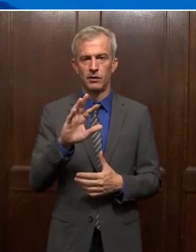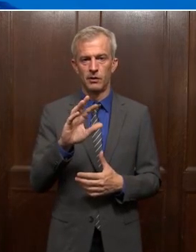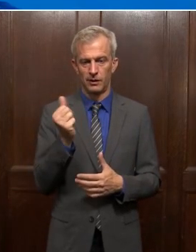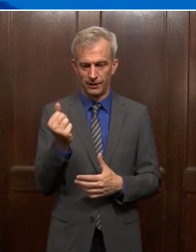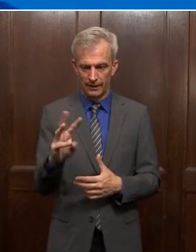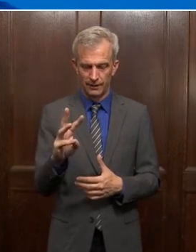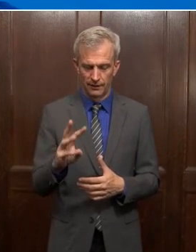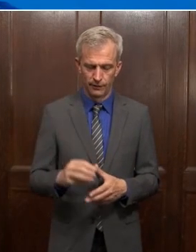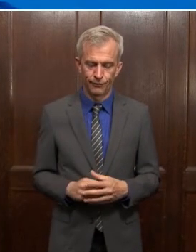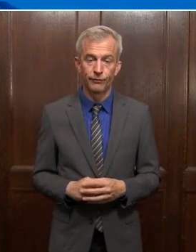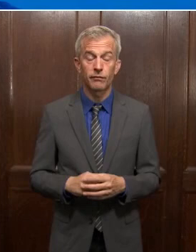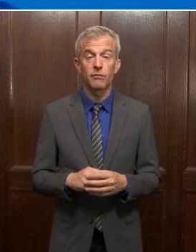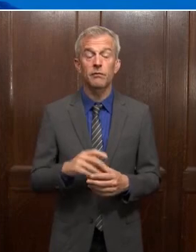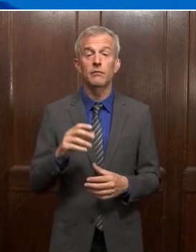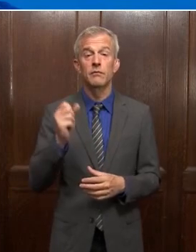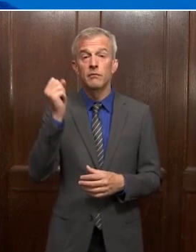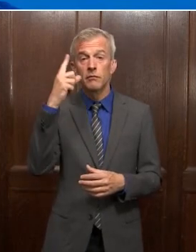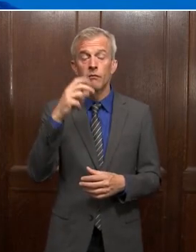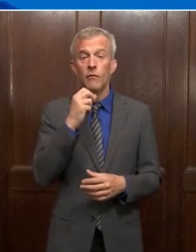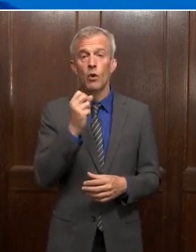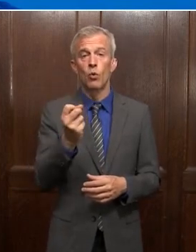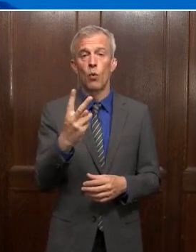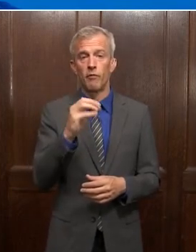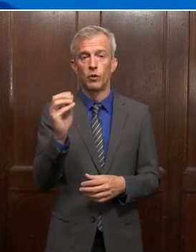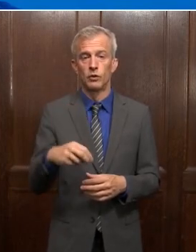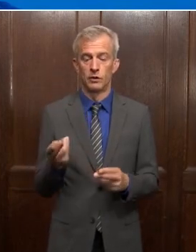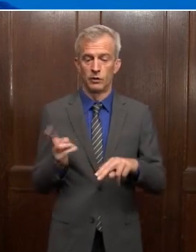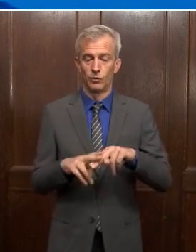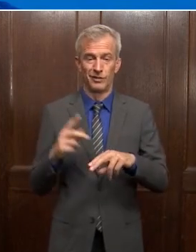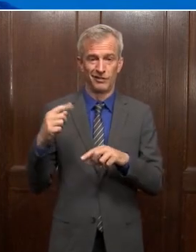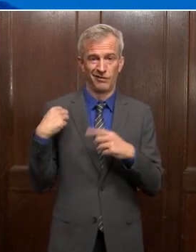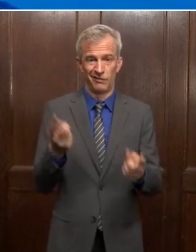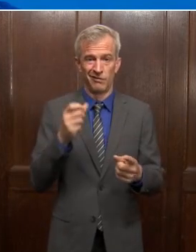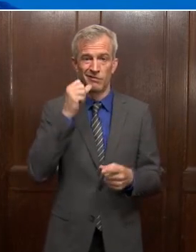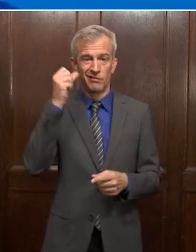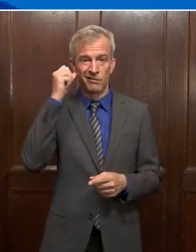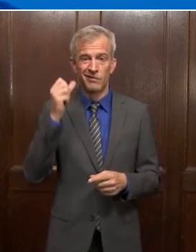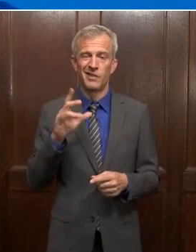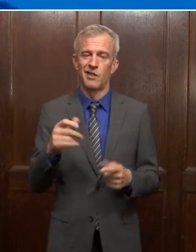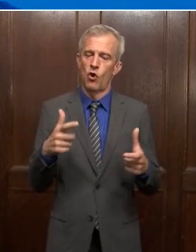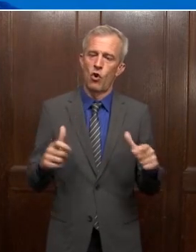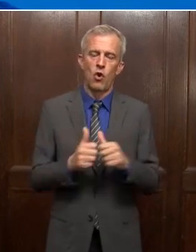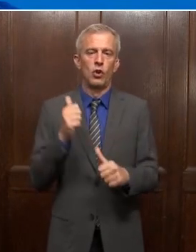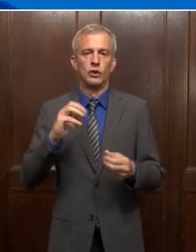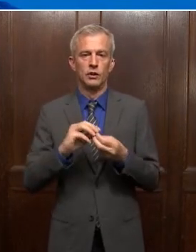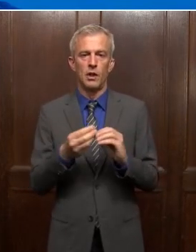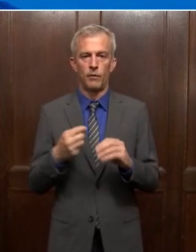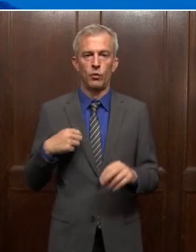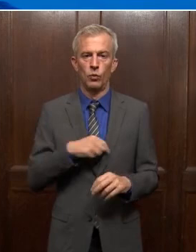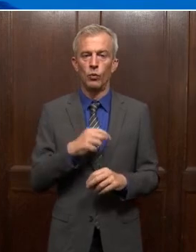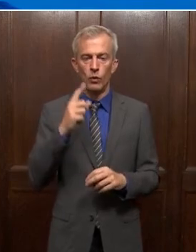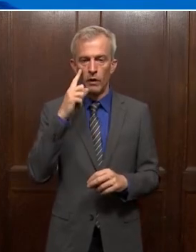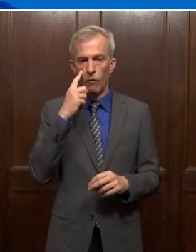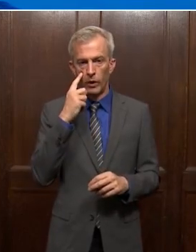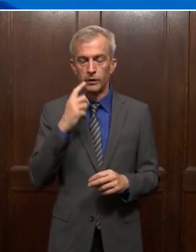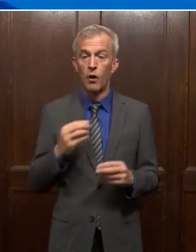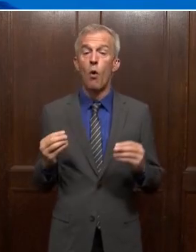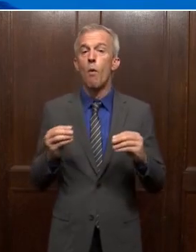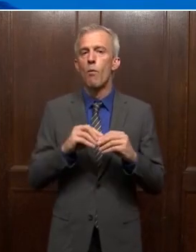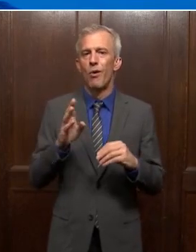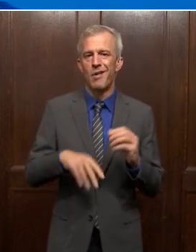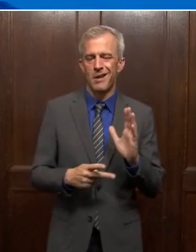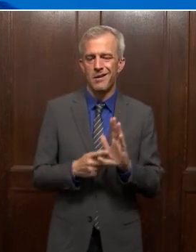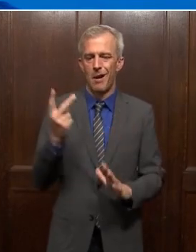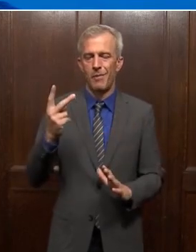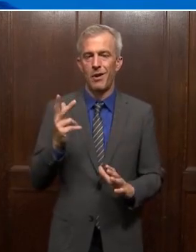13,816, a 12% increase since yesterday. But that is by far the largest number we've seen, more than double our previous